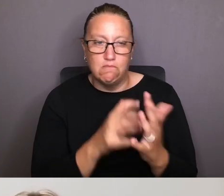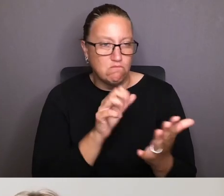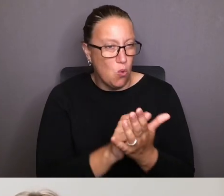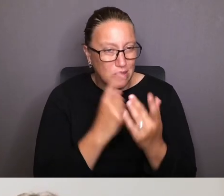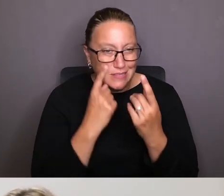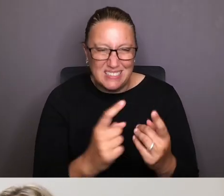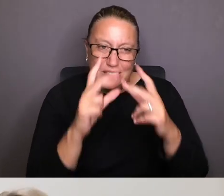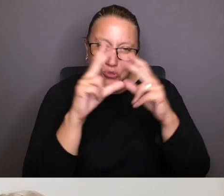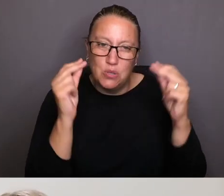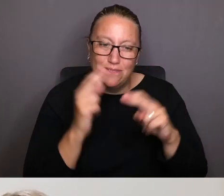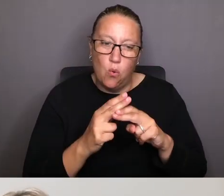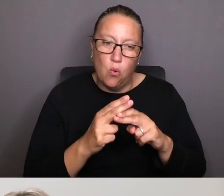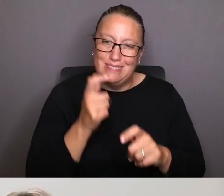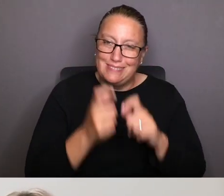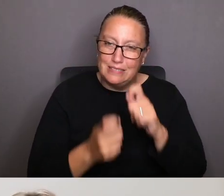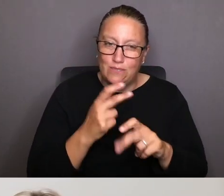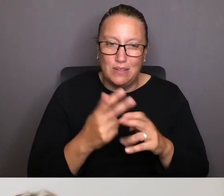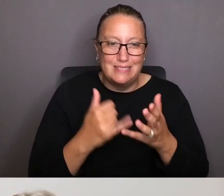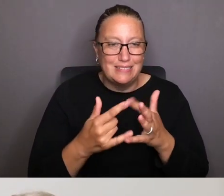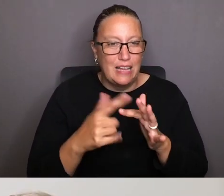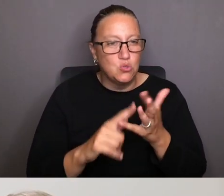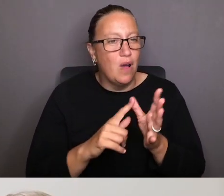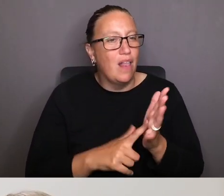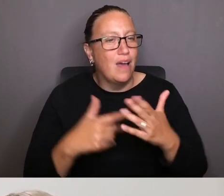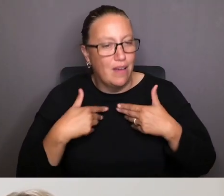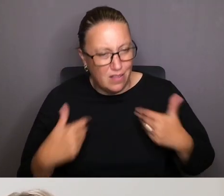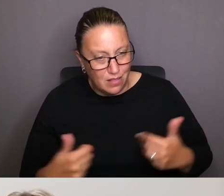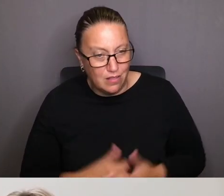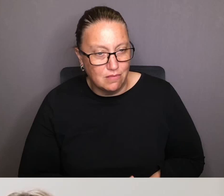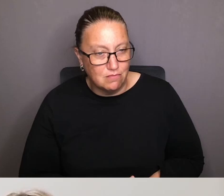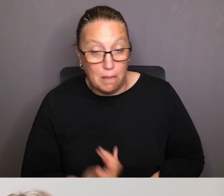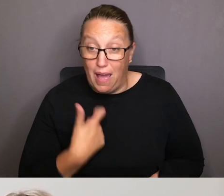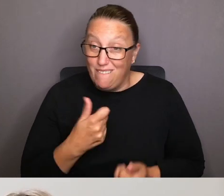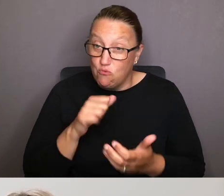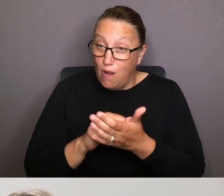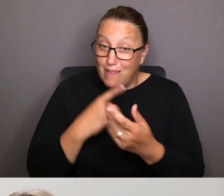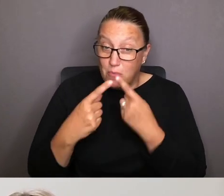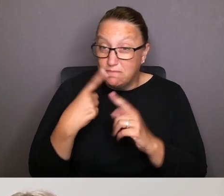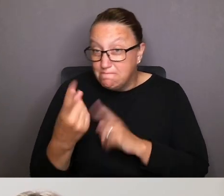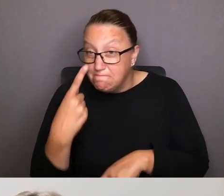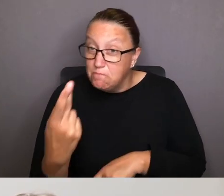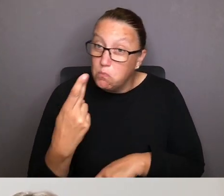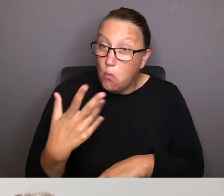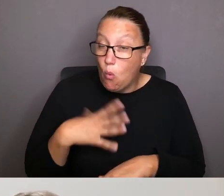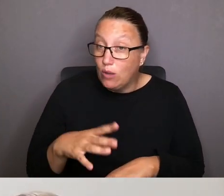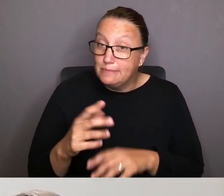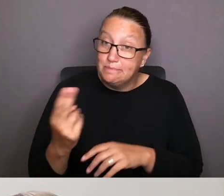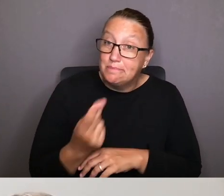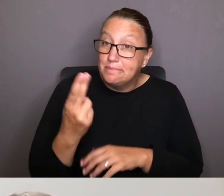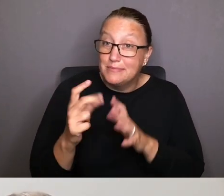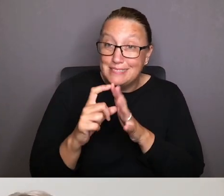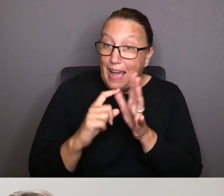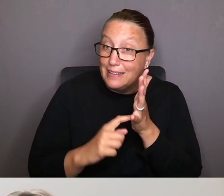book myself in to see a doctor or nurse for a sexual health screen? Have I got the information I need to maybe ask someone out